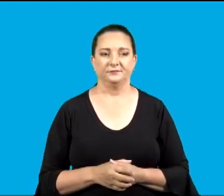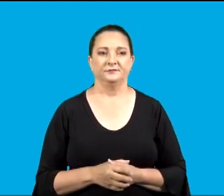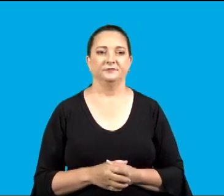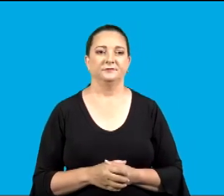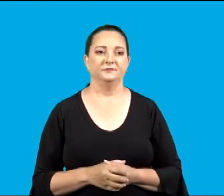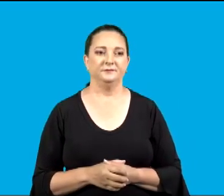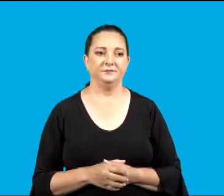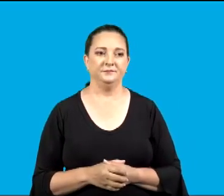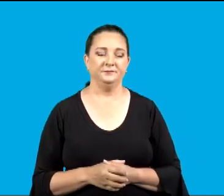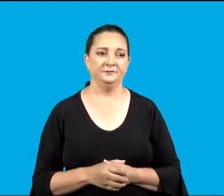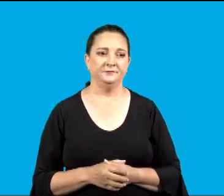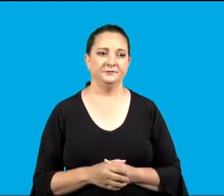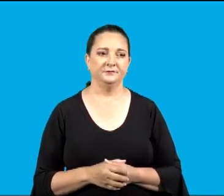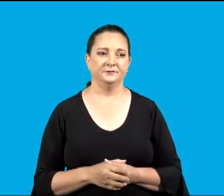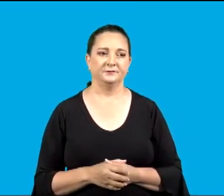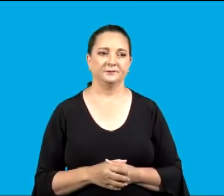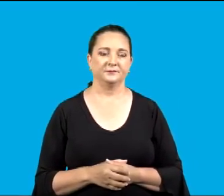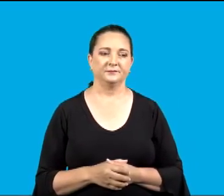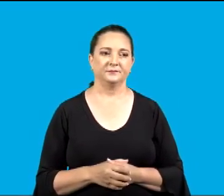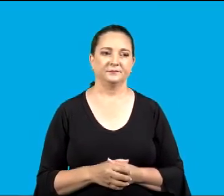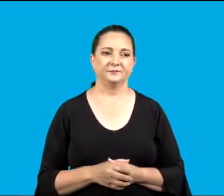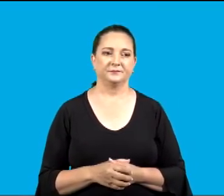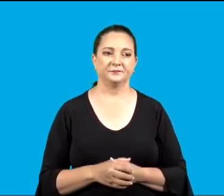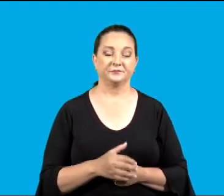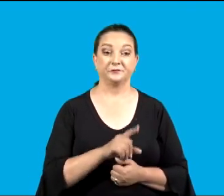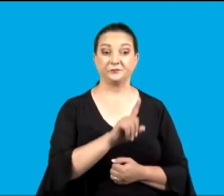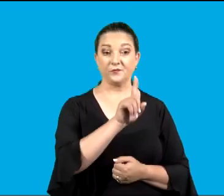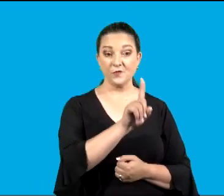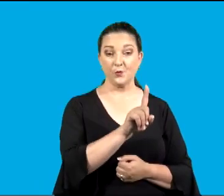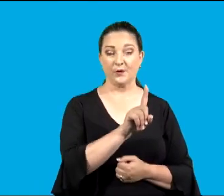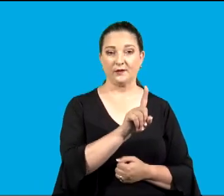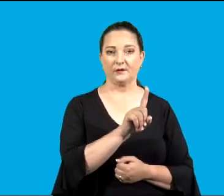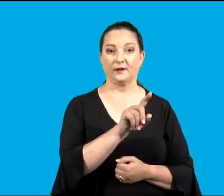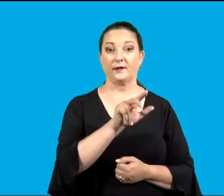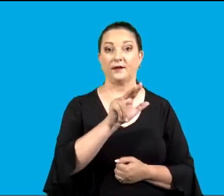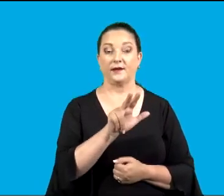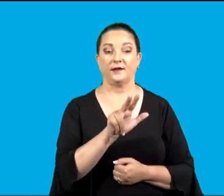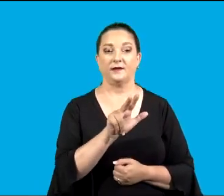And then I'll now say my